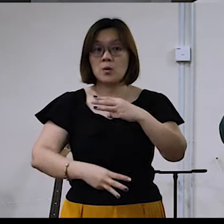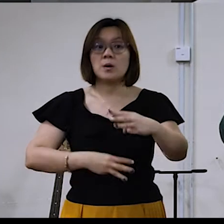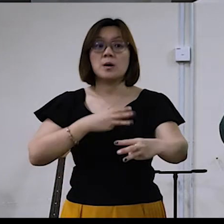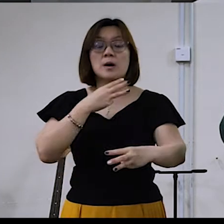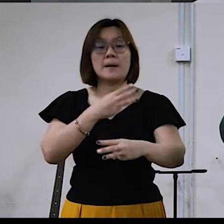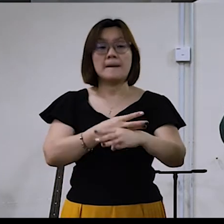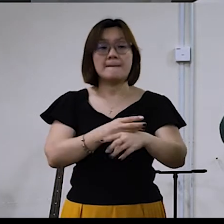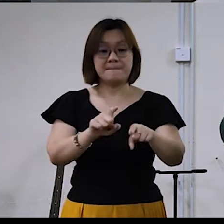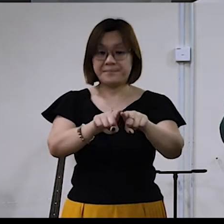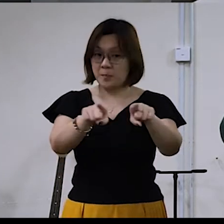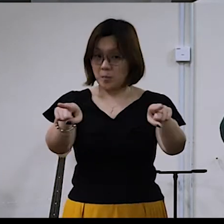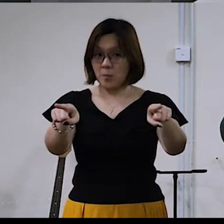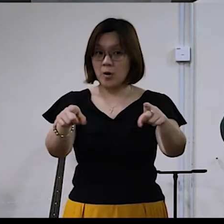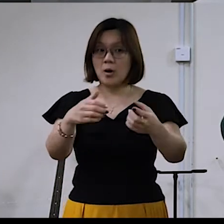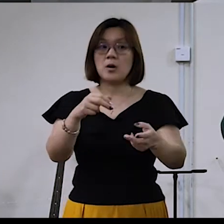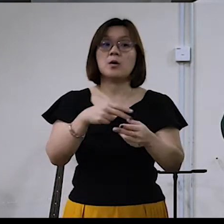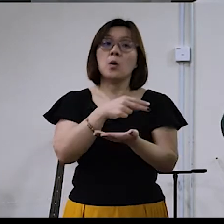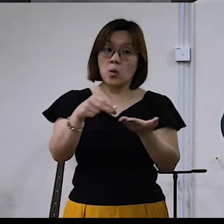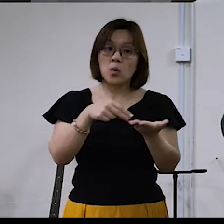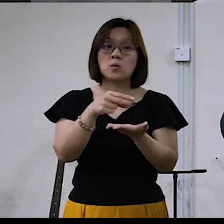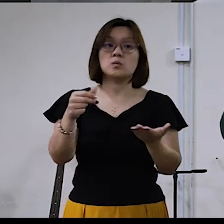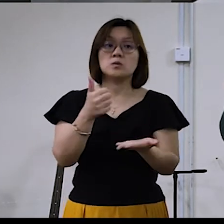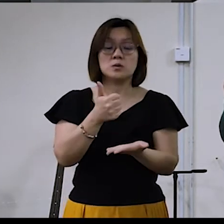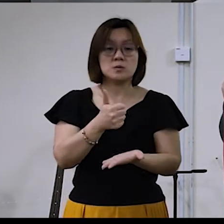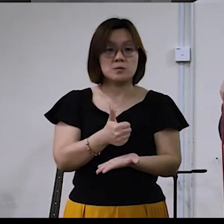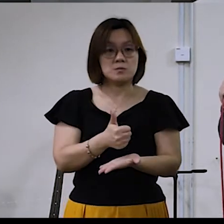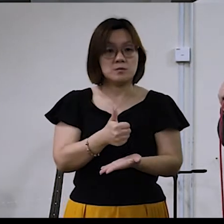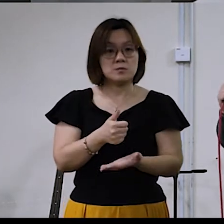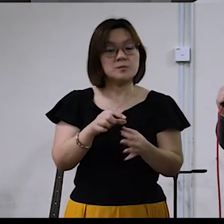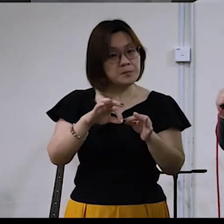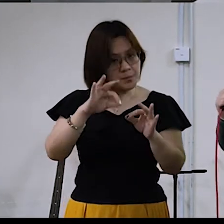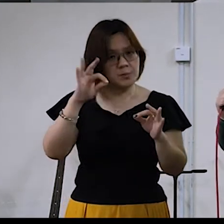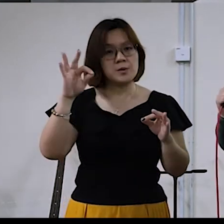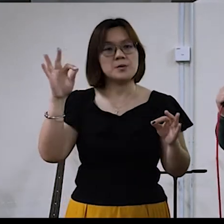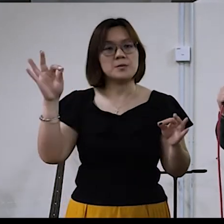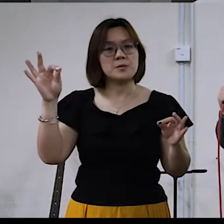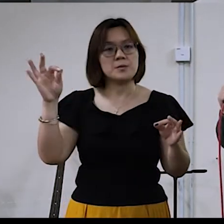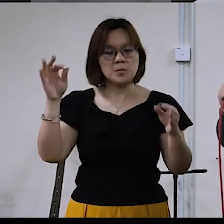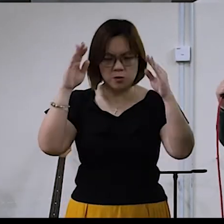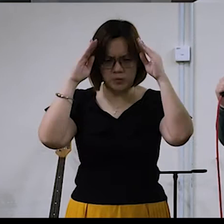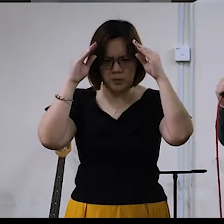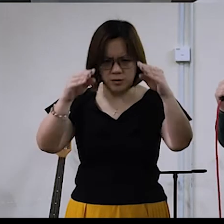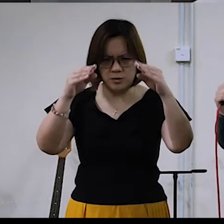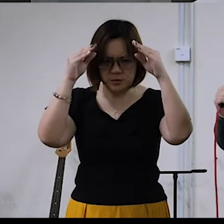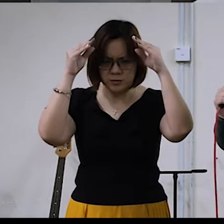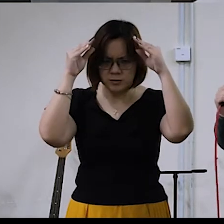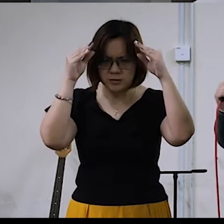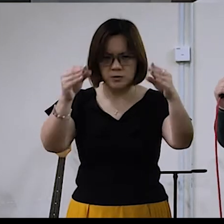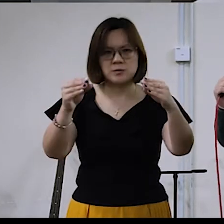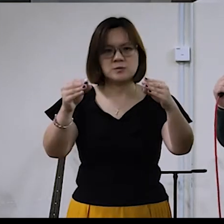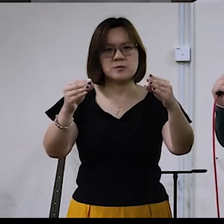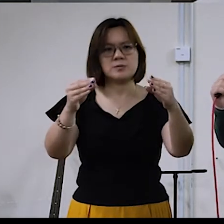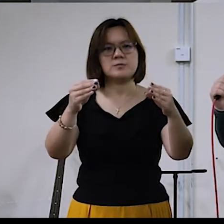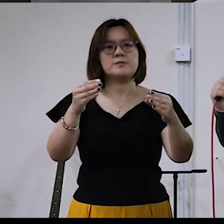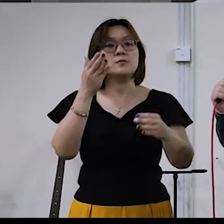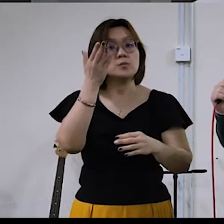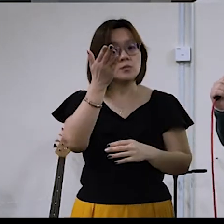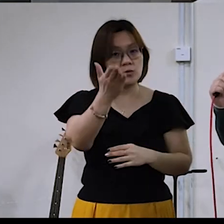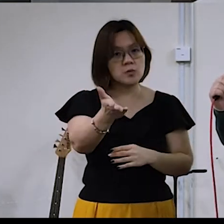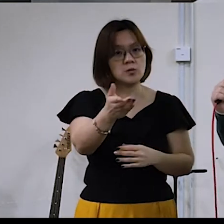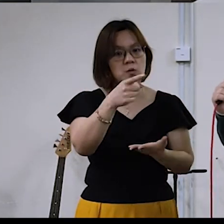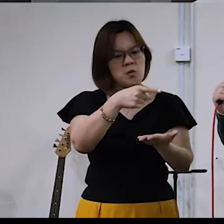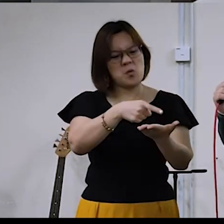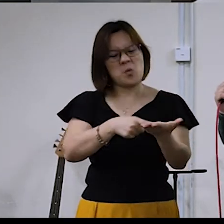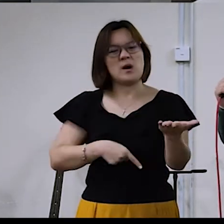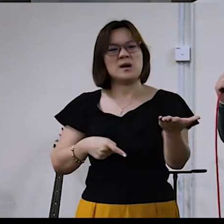That's not truth. That's a lie. And then the Holy Spirit will show you in the Bible will confirm with you whatever the Holy Spirit says